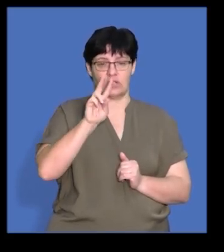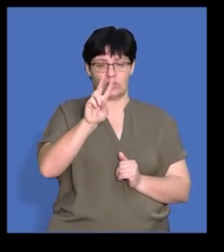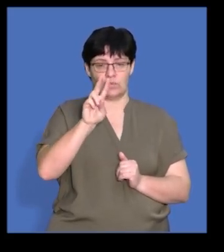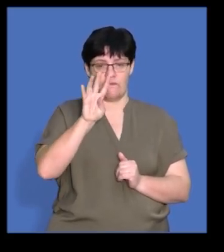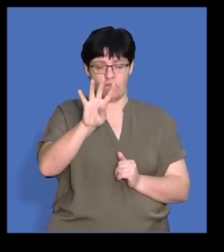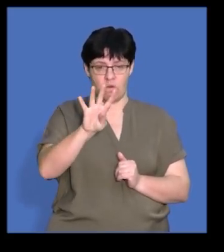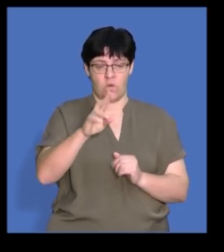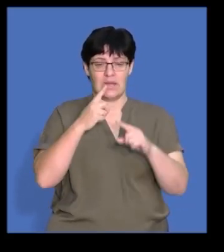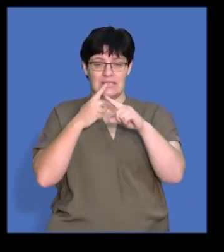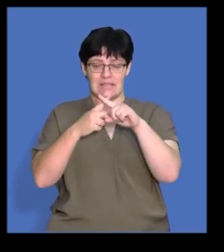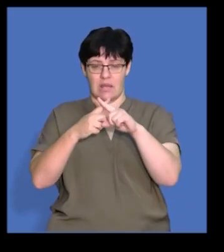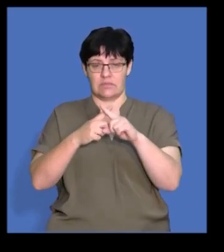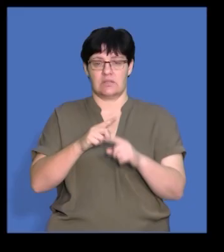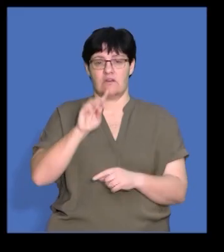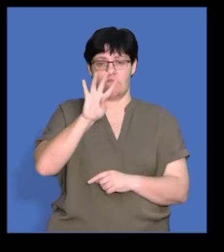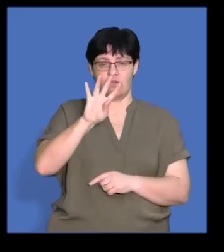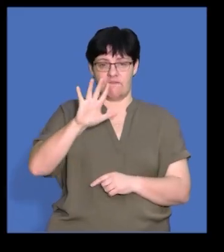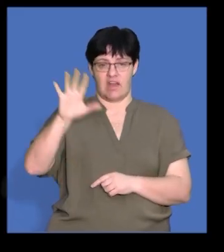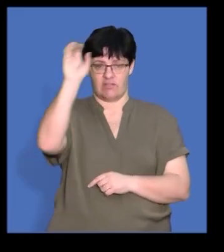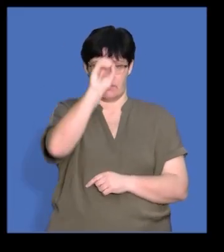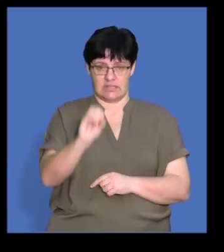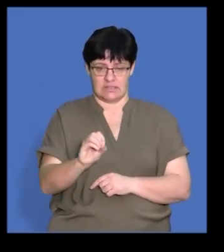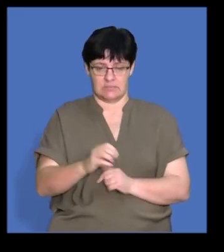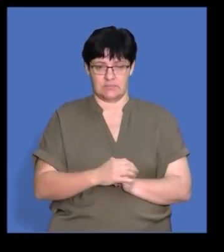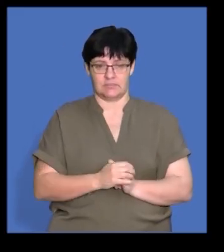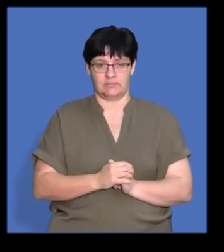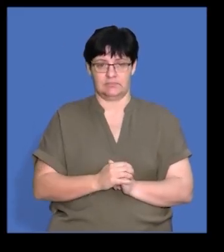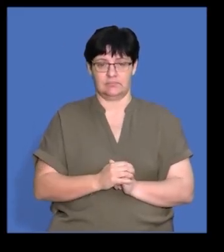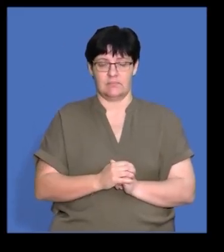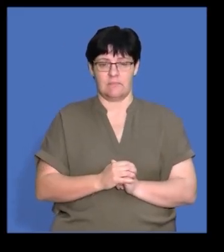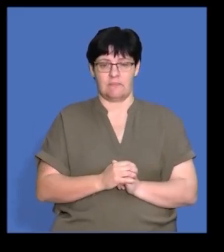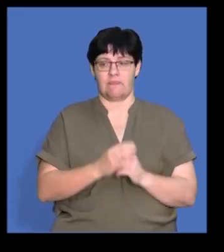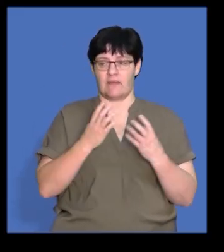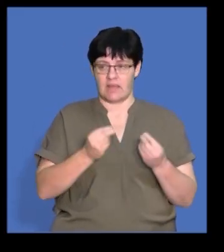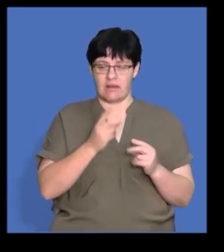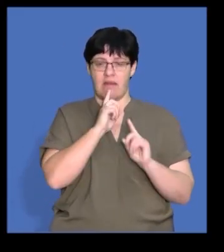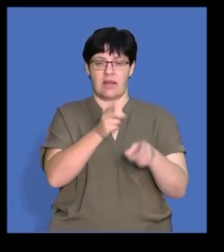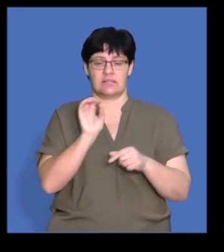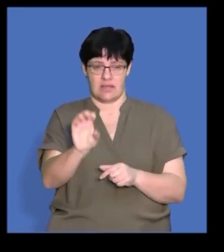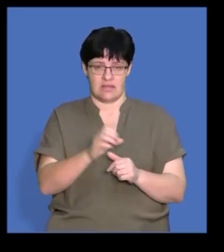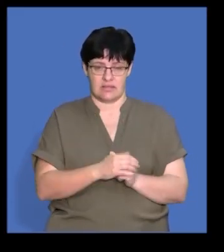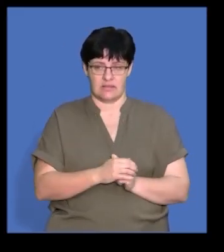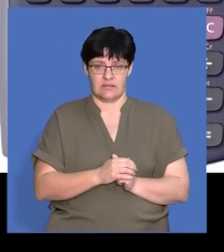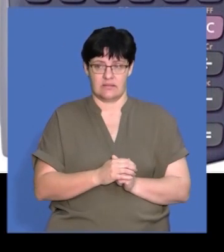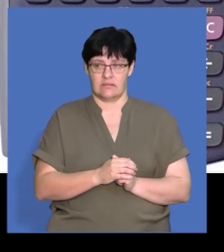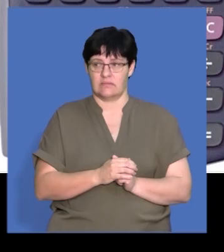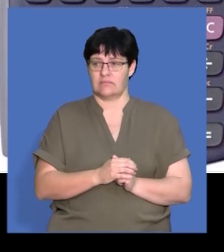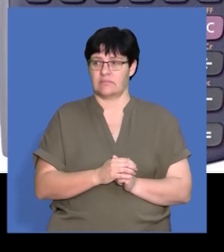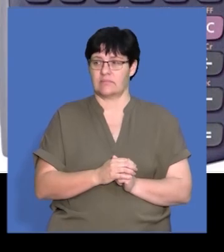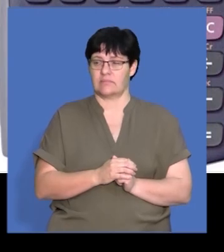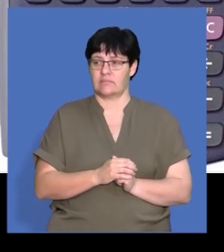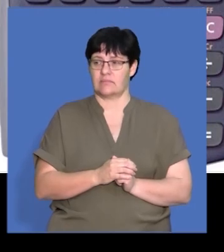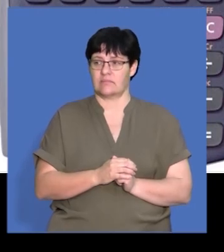537,924, and I'm going to times that by 45%. And I'm going to get an answer. Let's get a